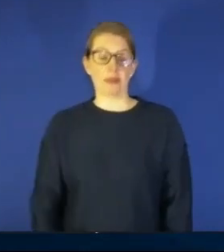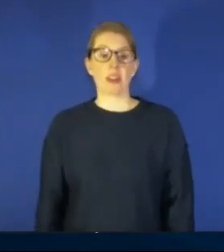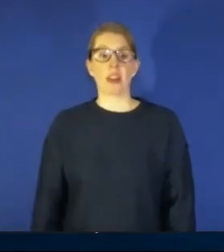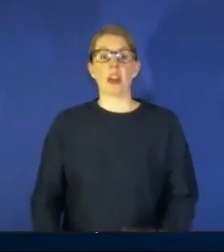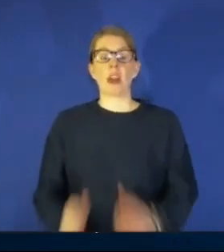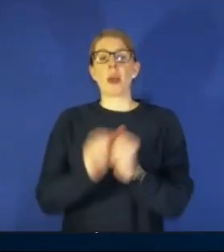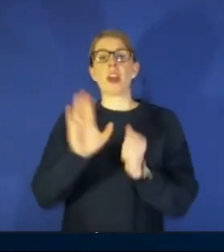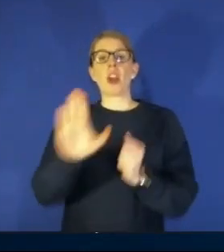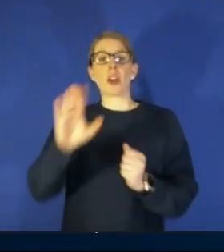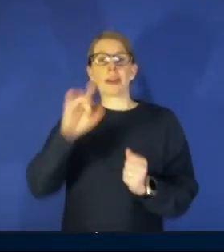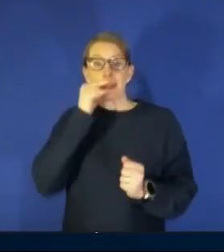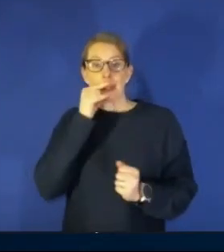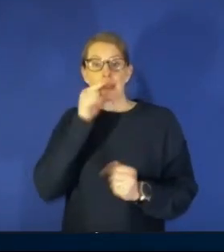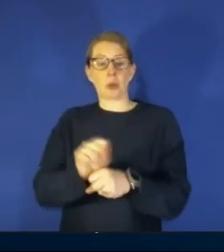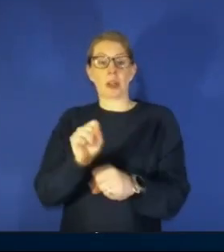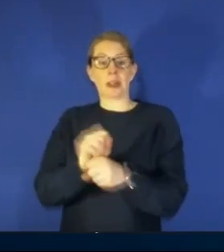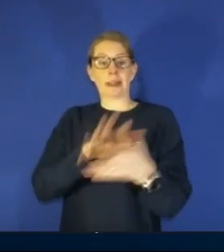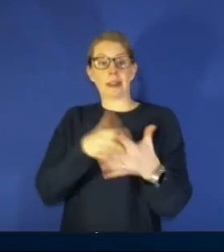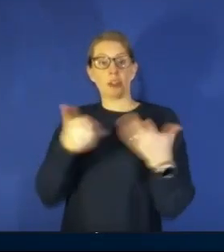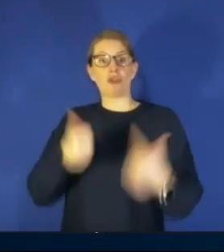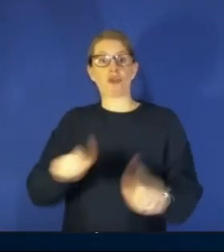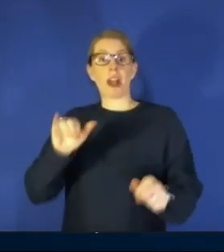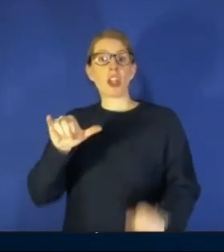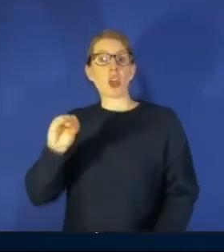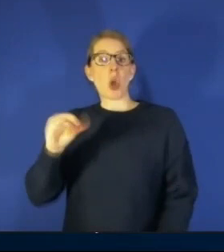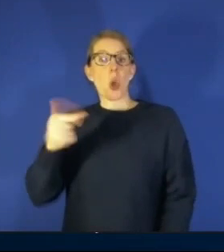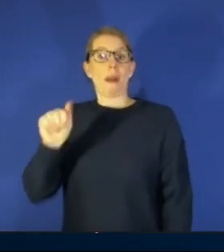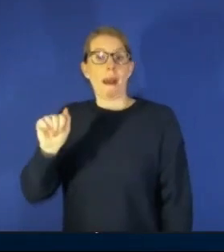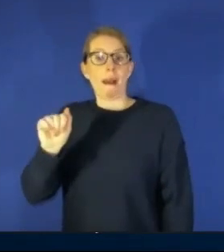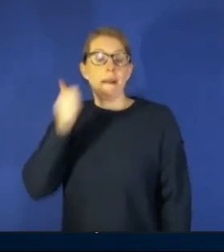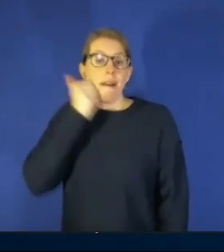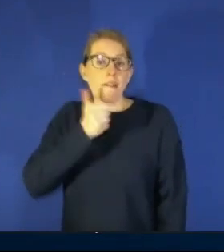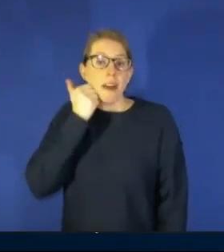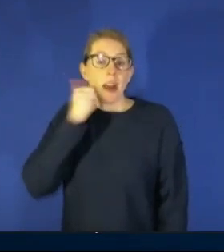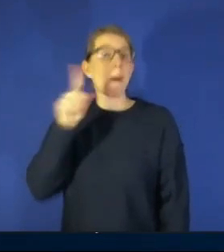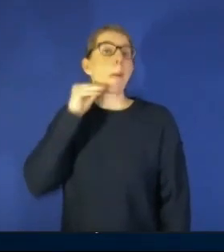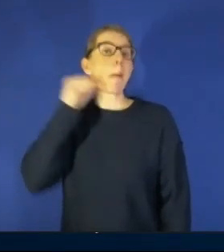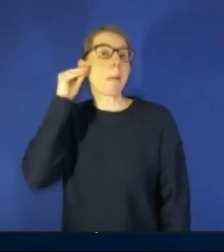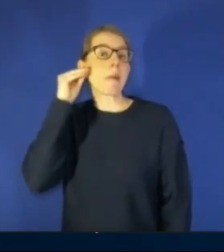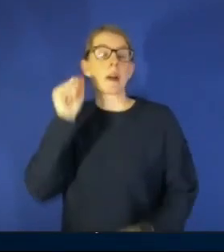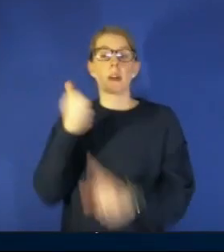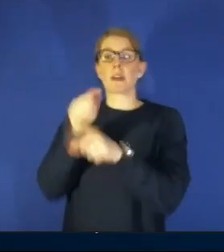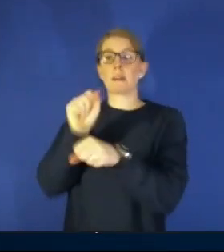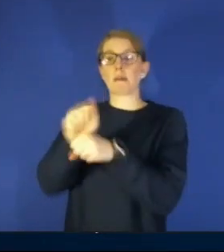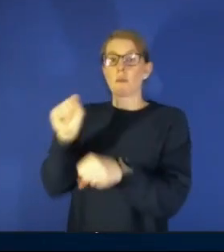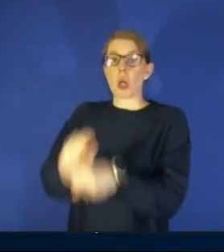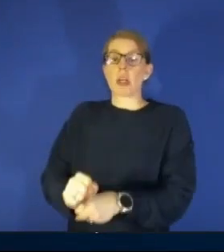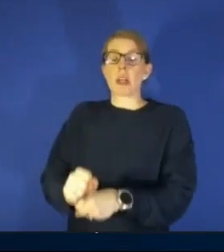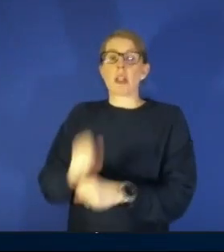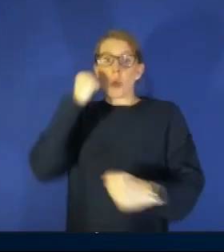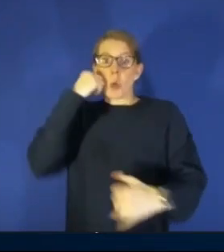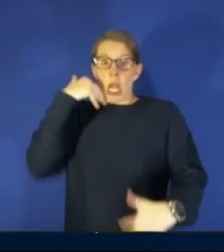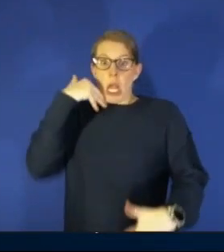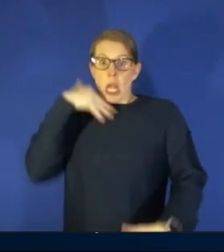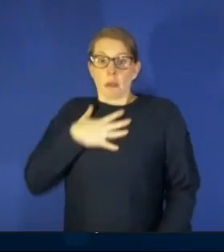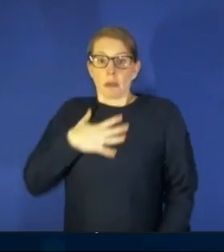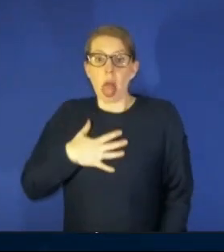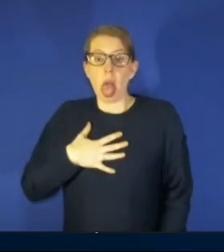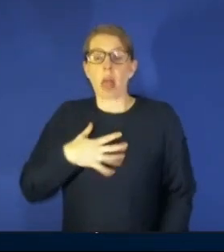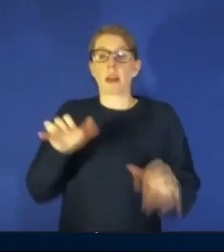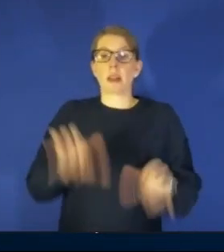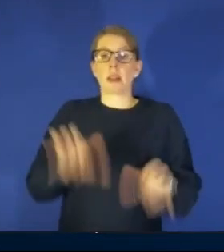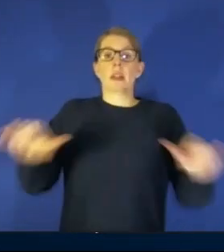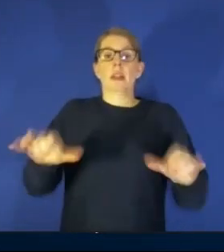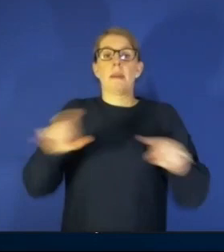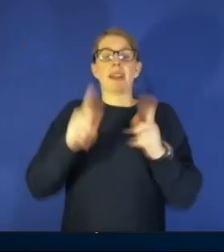work schedule, she tries to do yoga every day at home. She works up a sweat. She's in her routine and doing it consistently. But she said that some